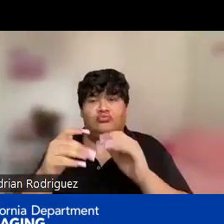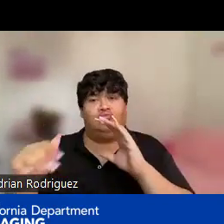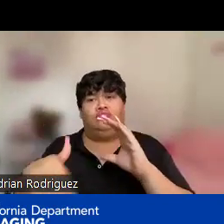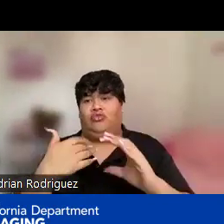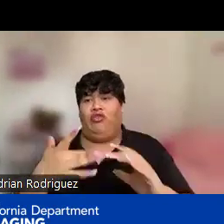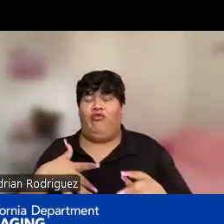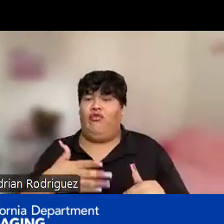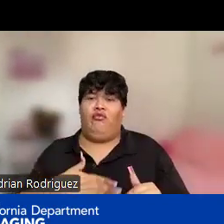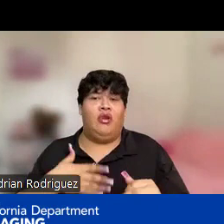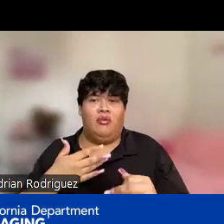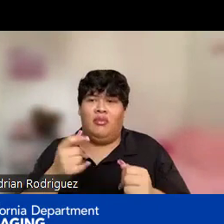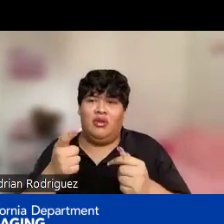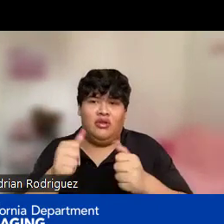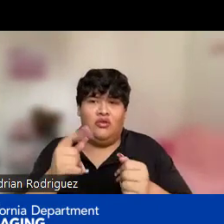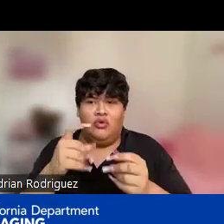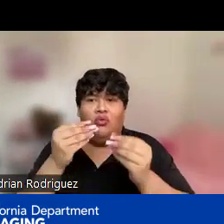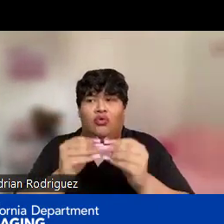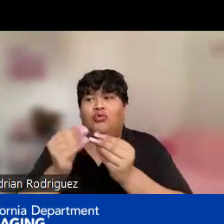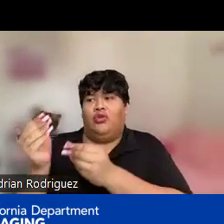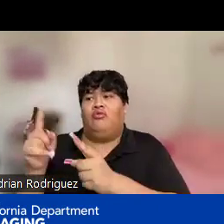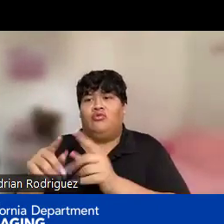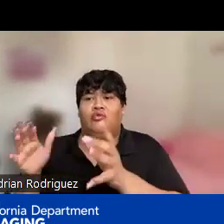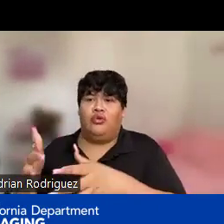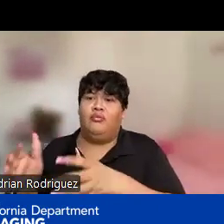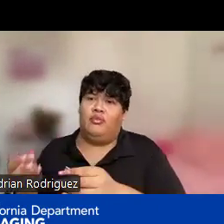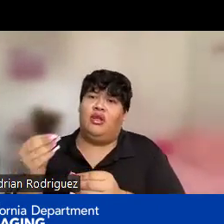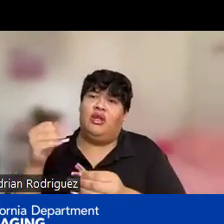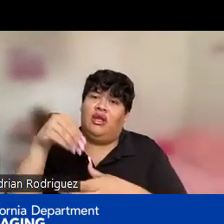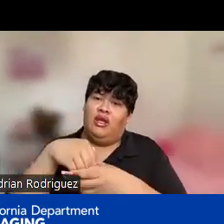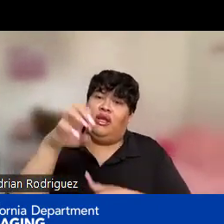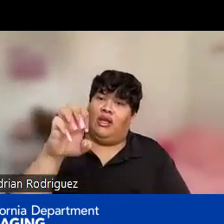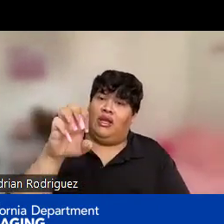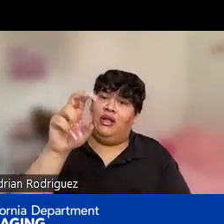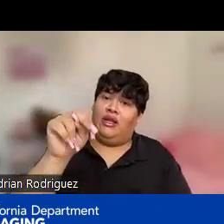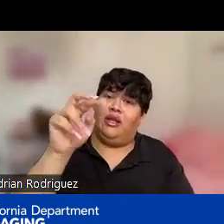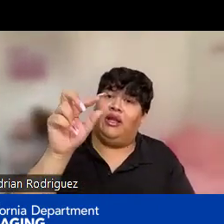us and we make sure to get it to the committee. Engage, ENGAGE,